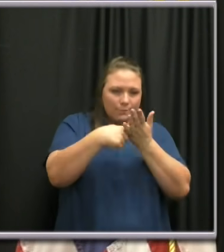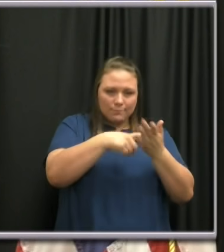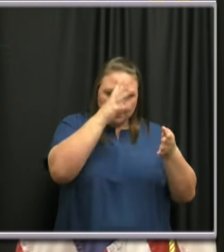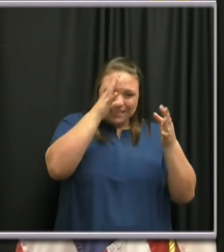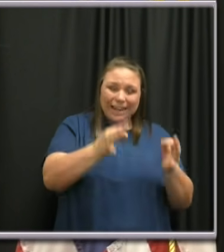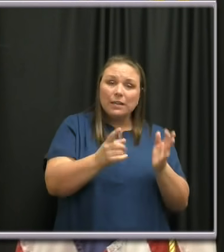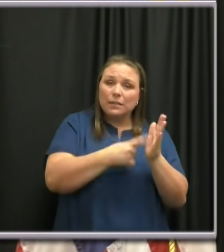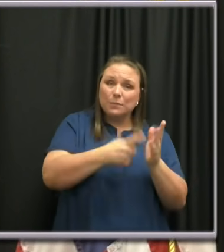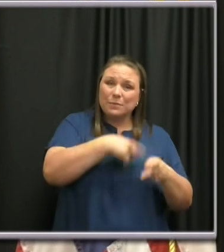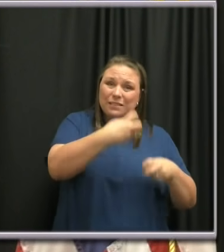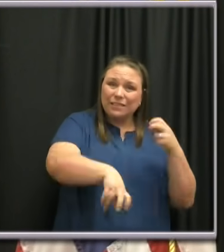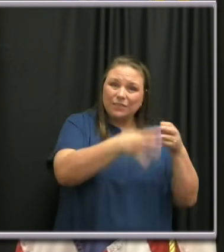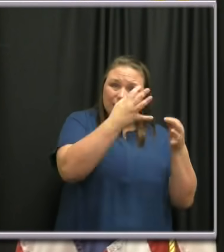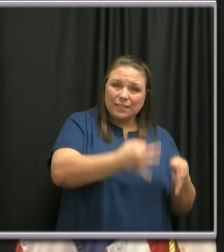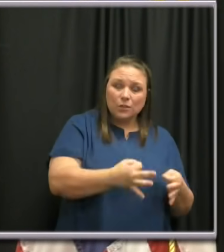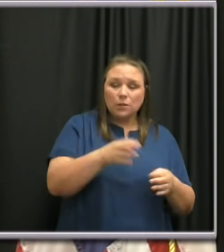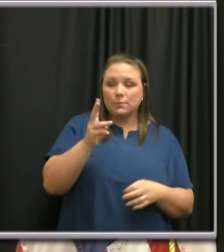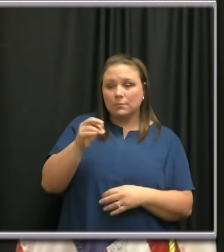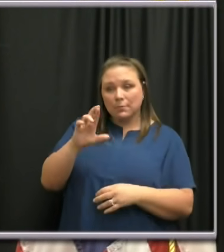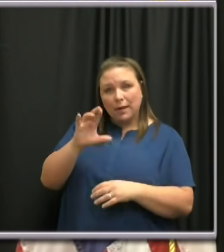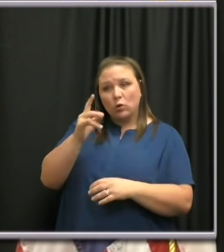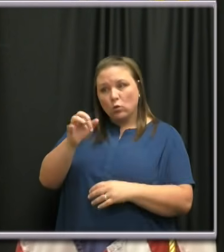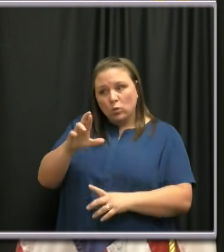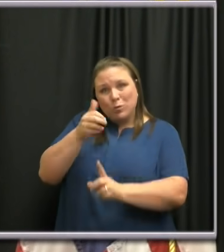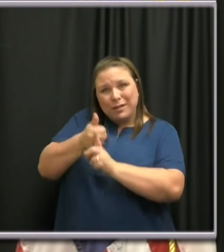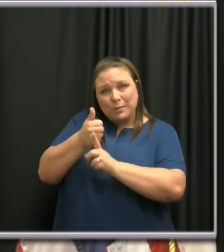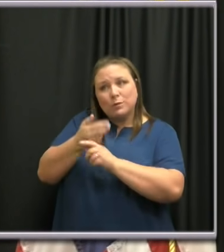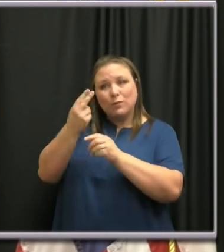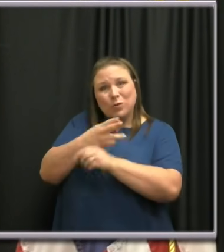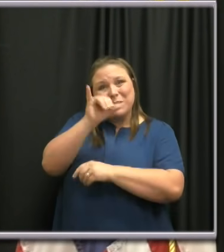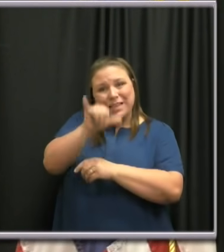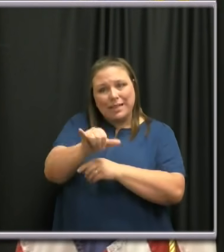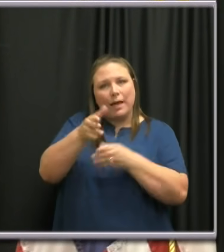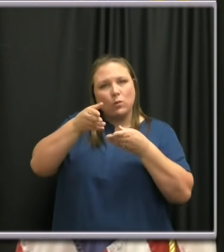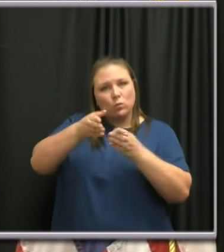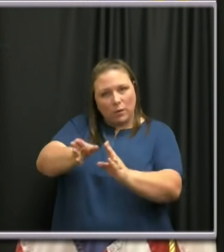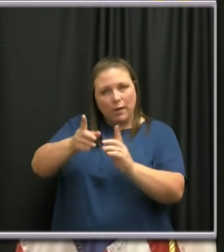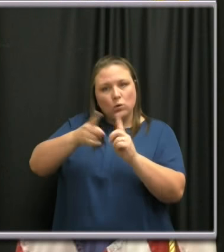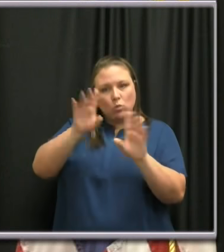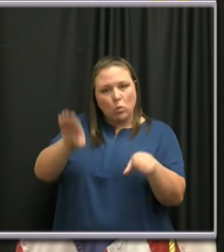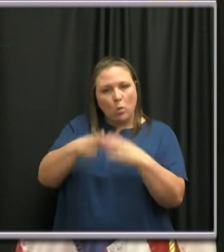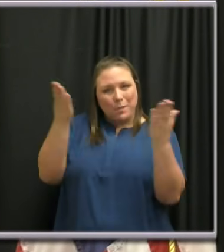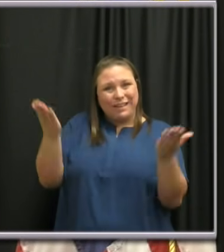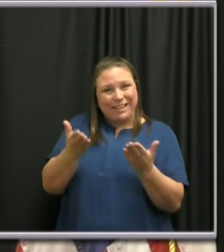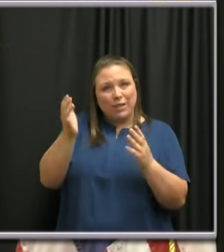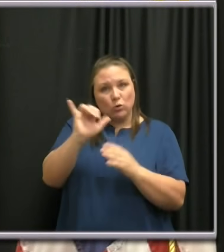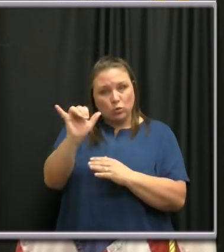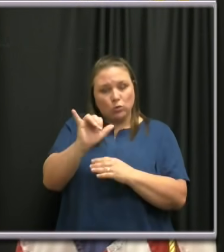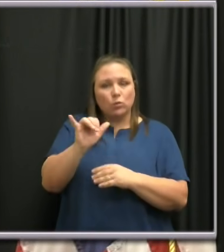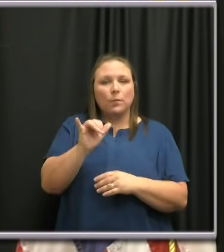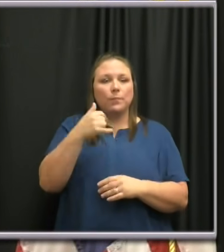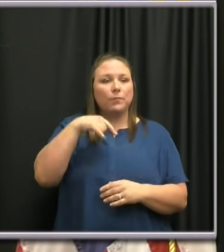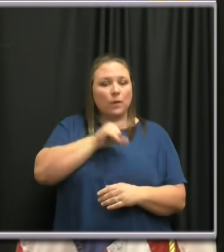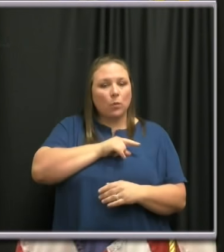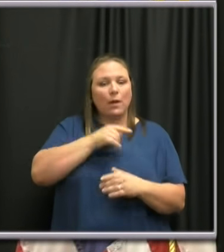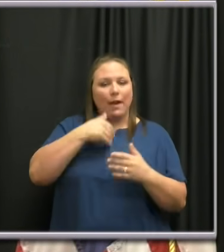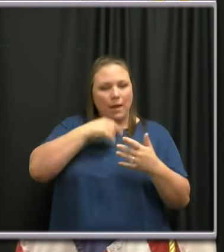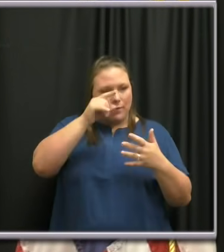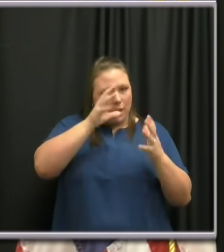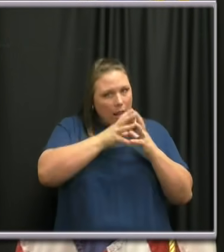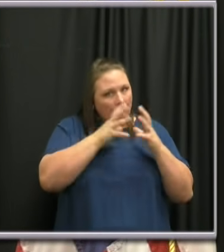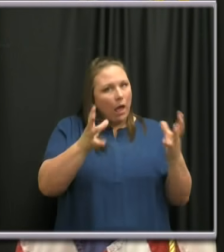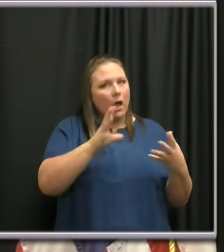decision. And Mayor Cooper is using that exact method to do that with the reopening here. So we're looking at a lot of